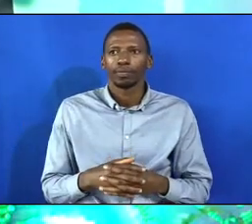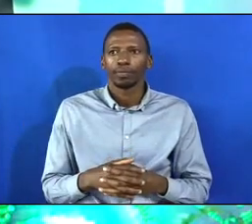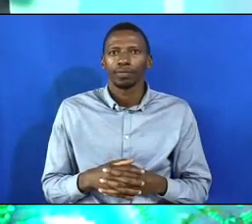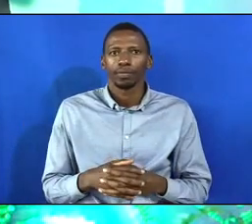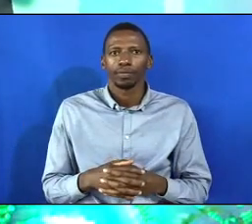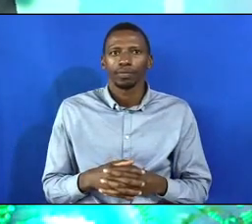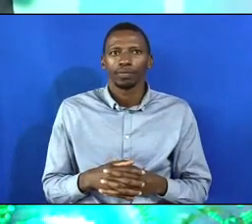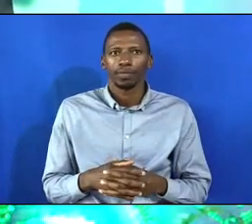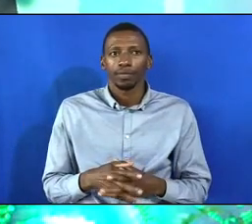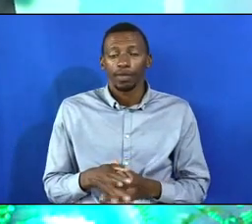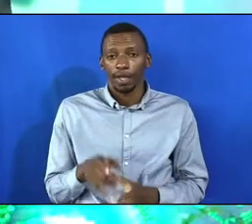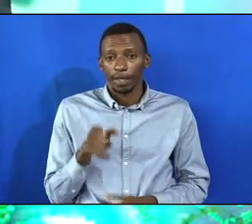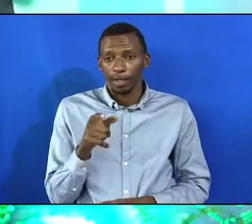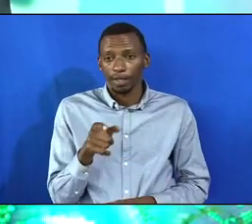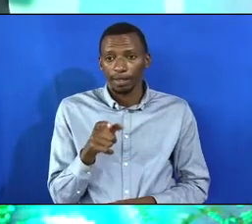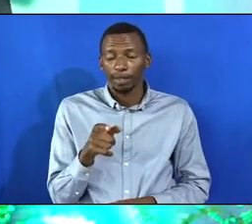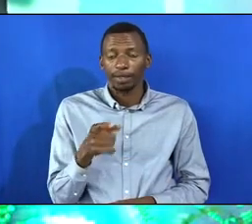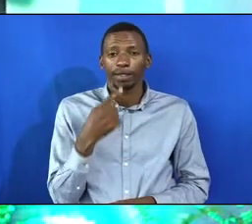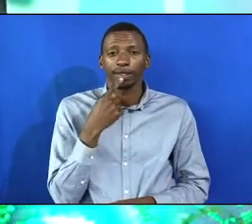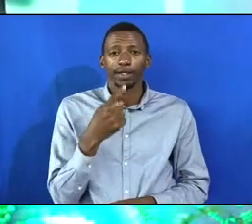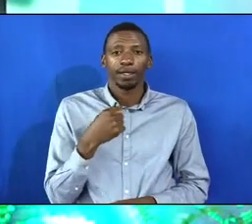This will tell me now